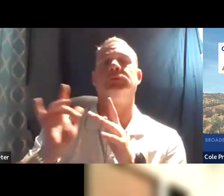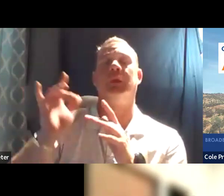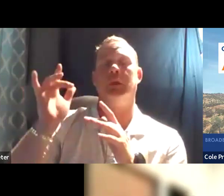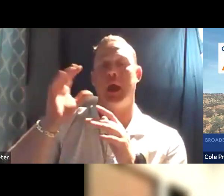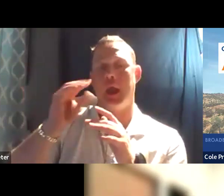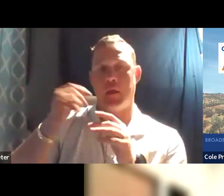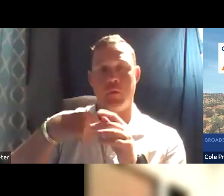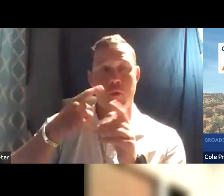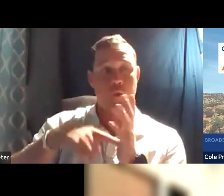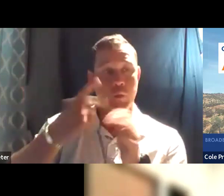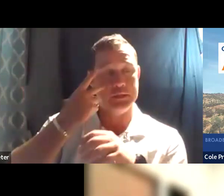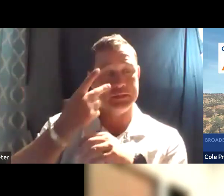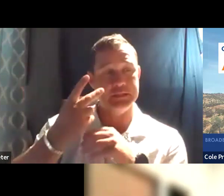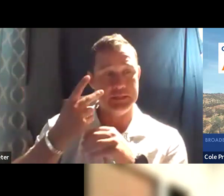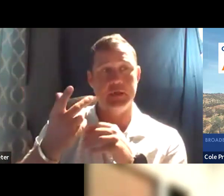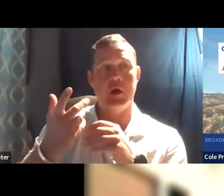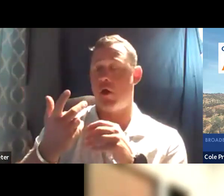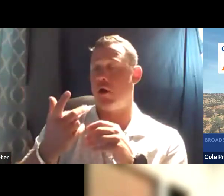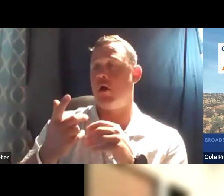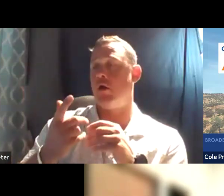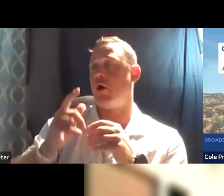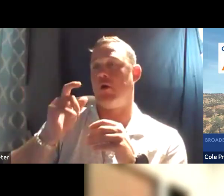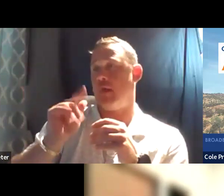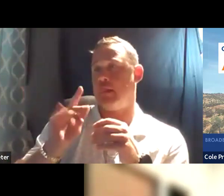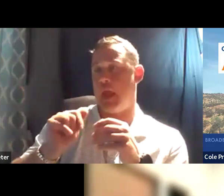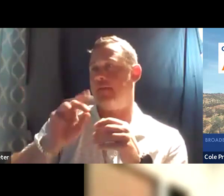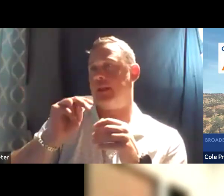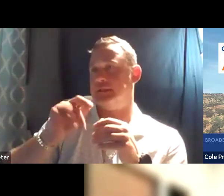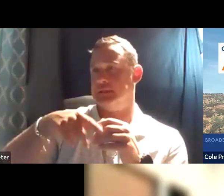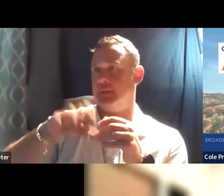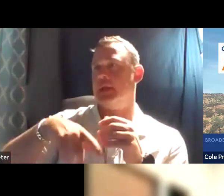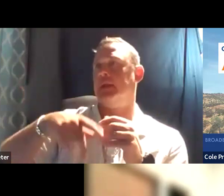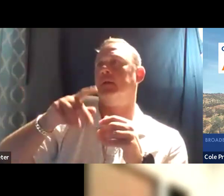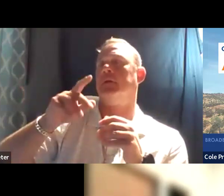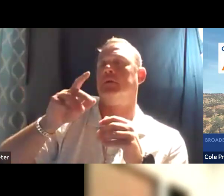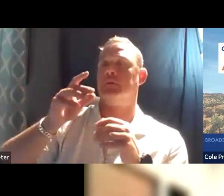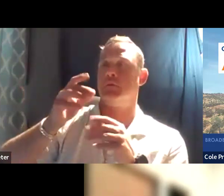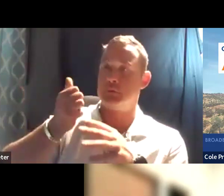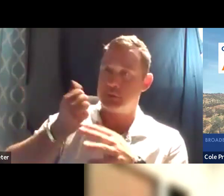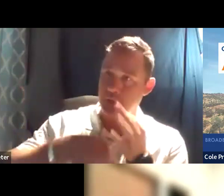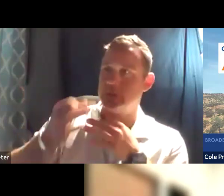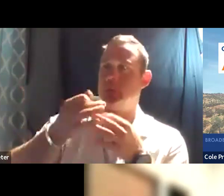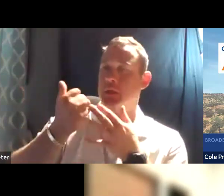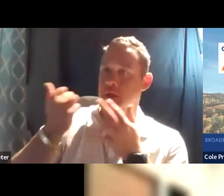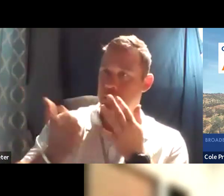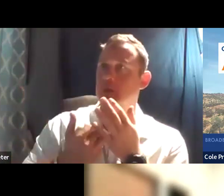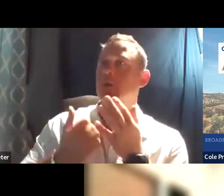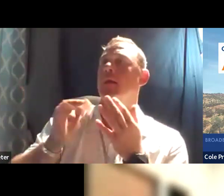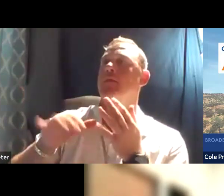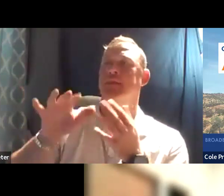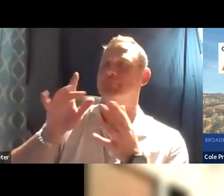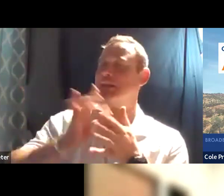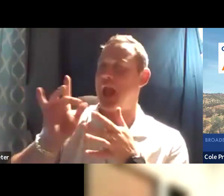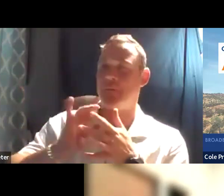gaps that we see are the lack of an ACP subsidy, that's a gap. The gap in overall funding